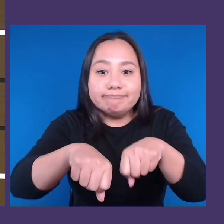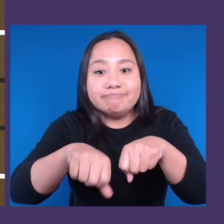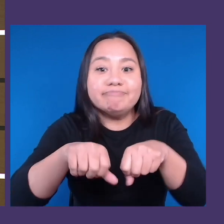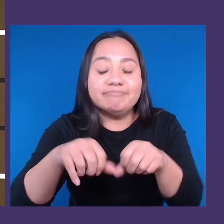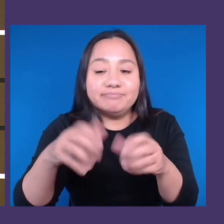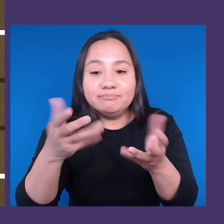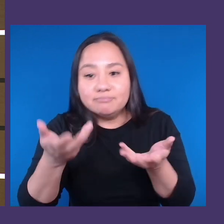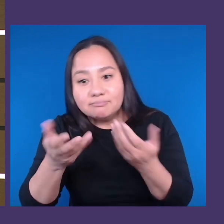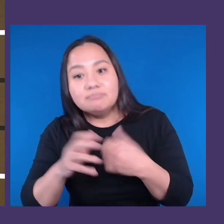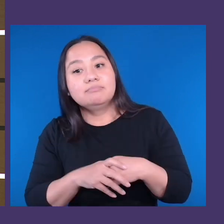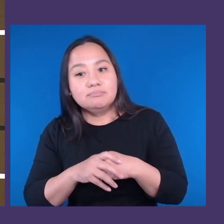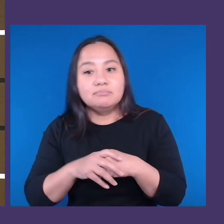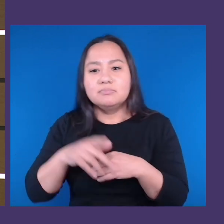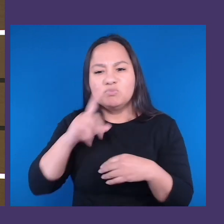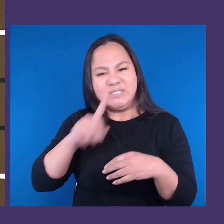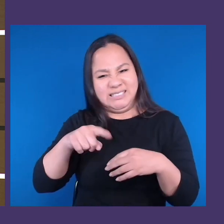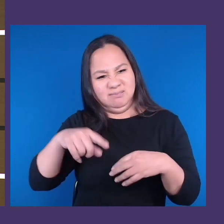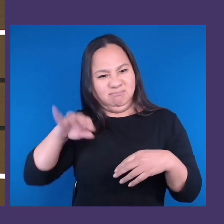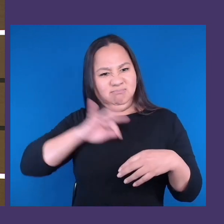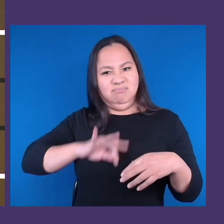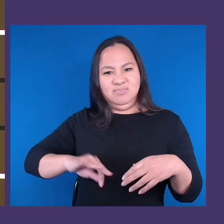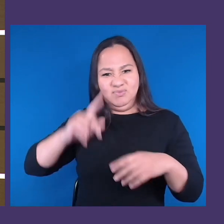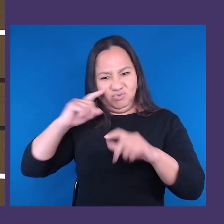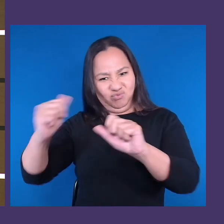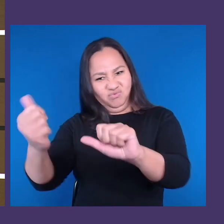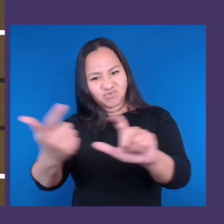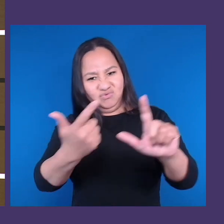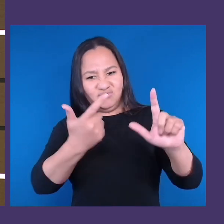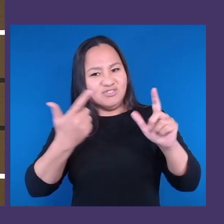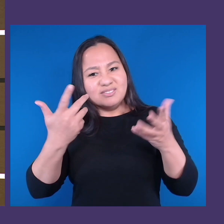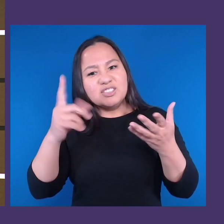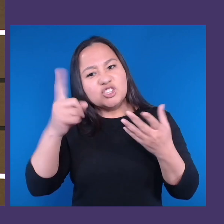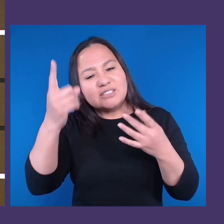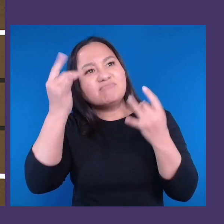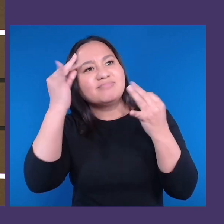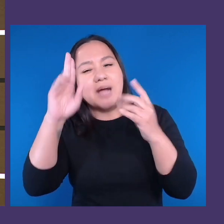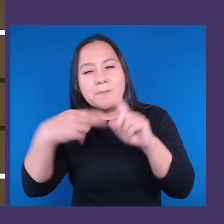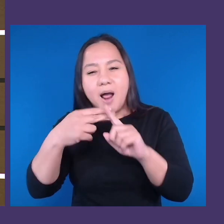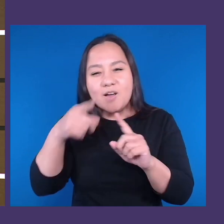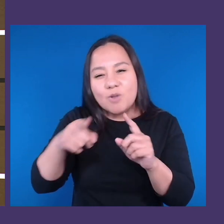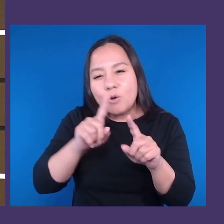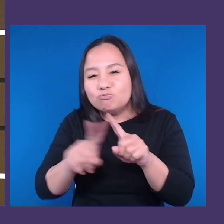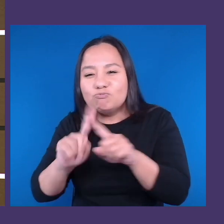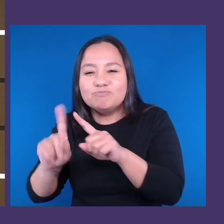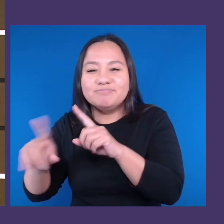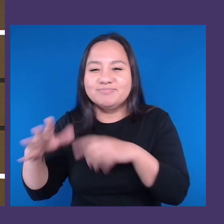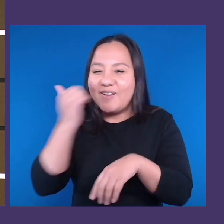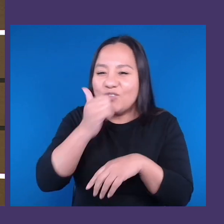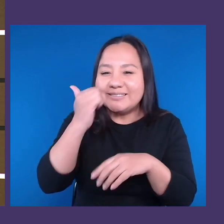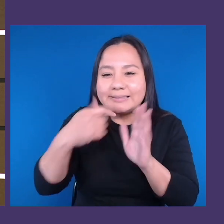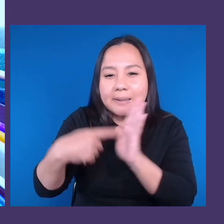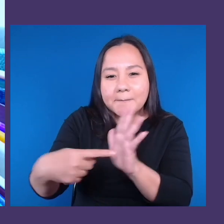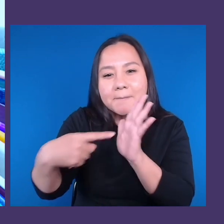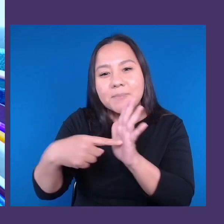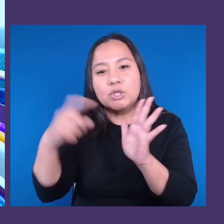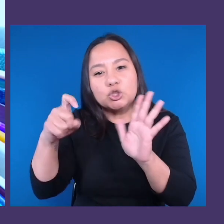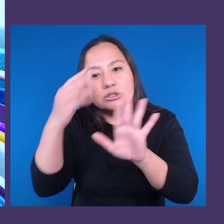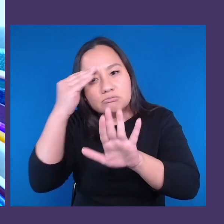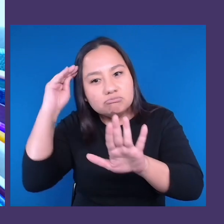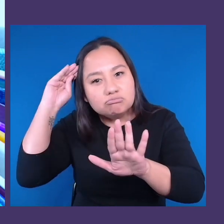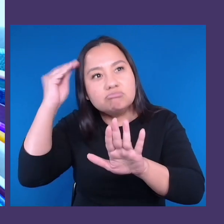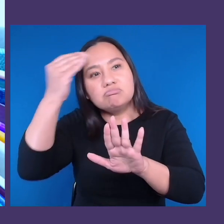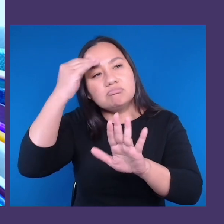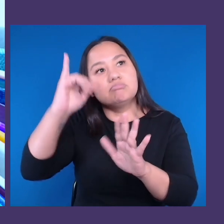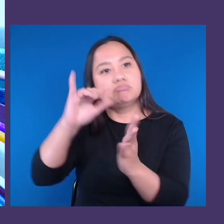everyone. And I just think those are the kinds of everyday examples that we should always remember and try to learn from. That's right. I agree